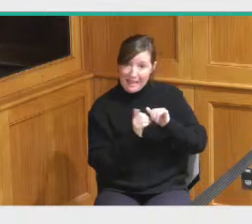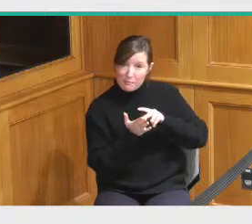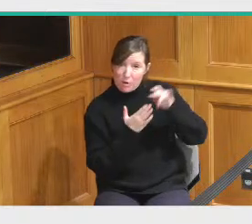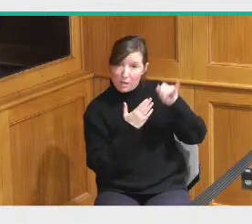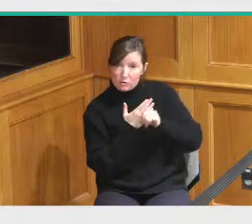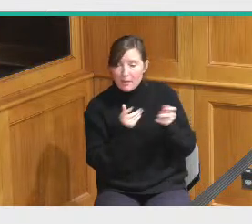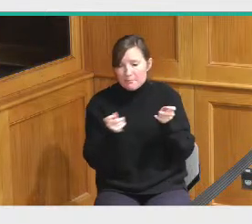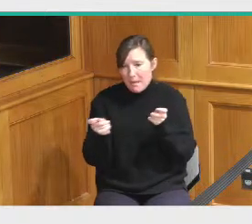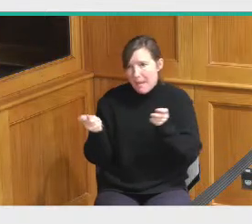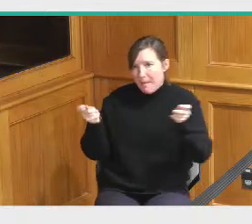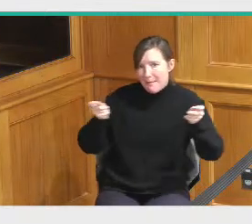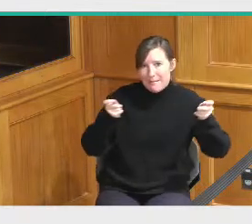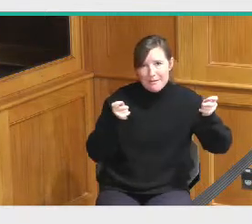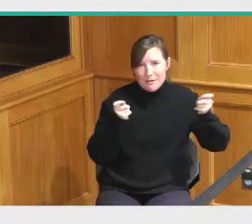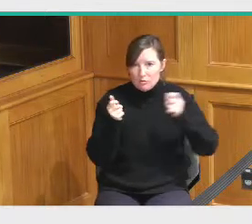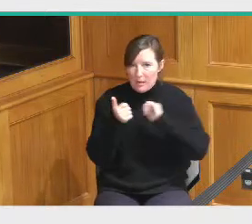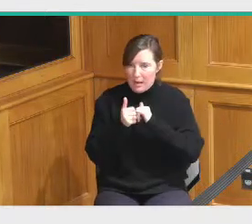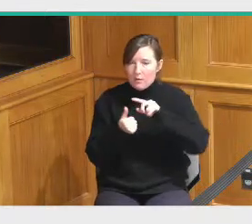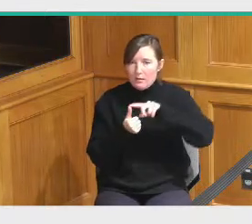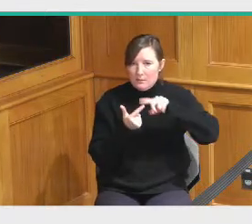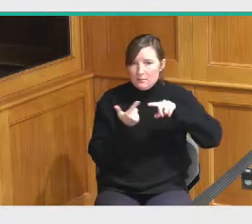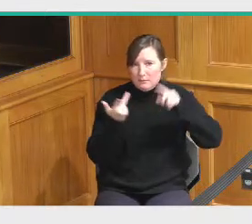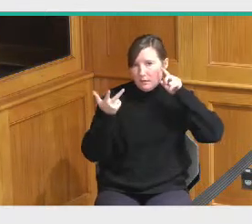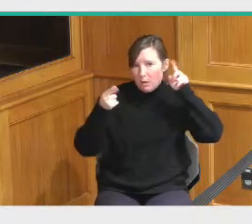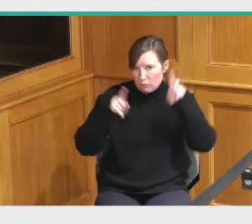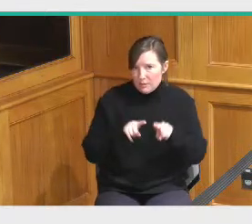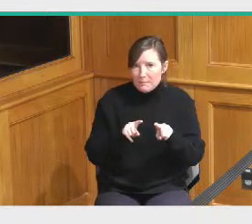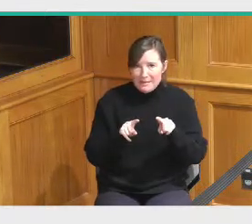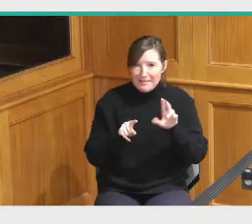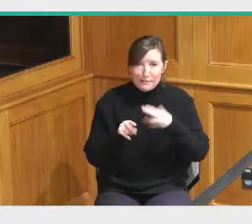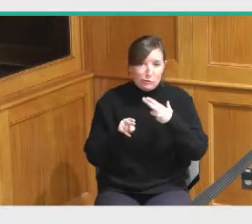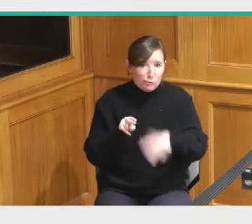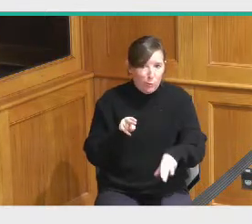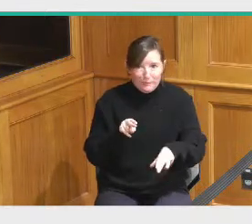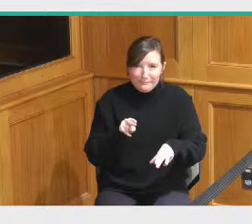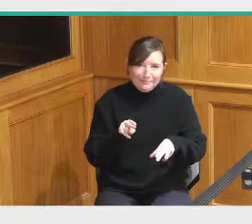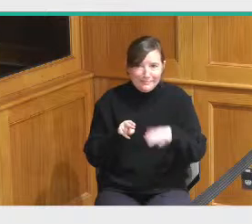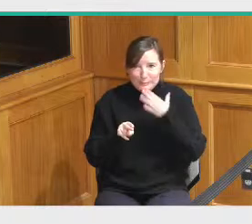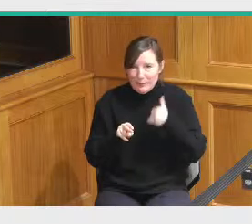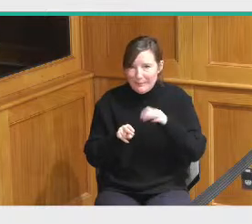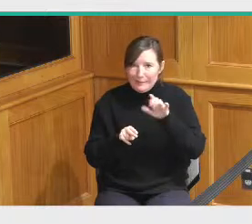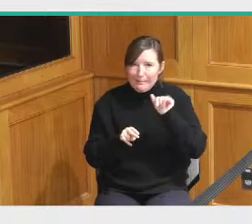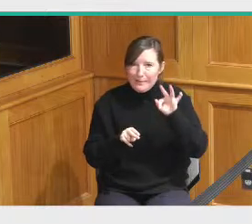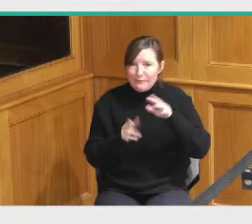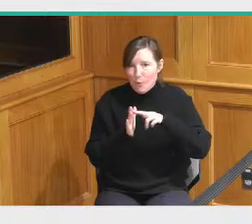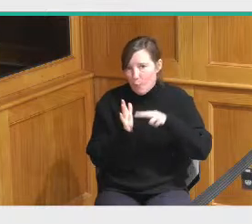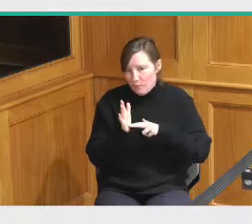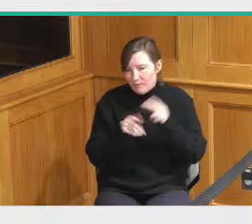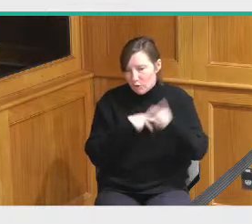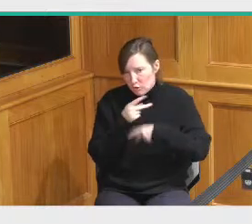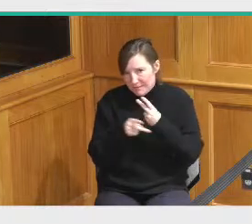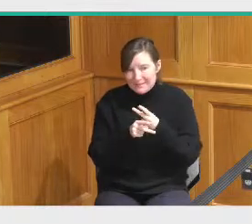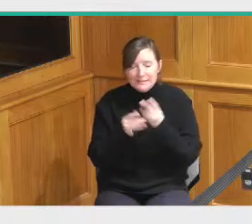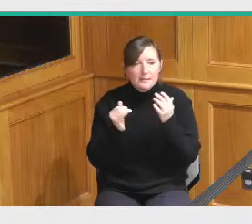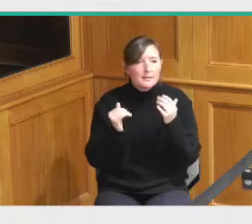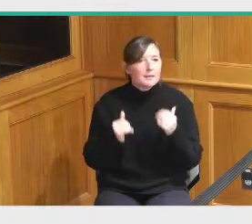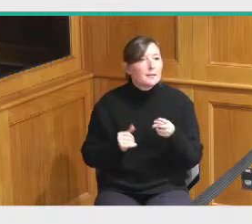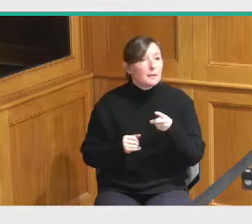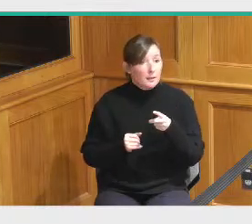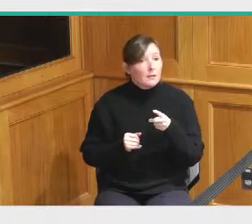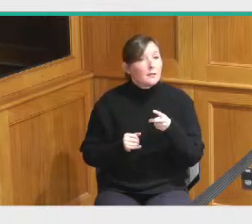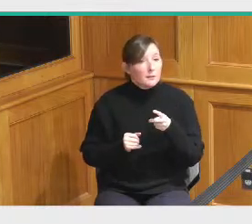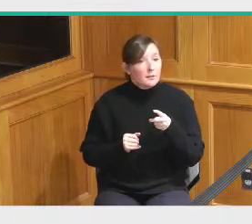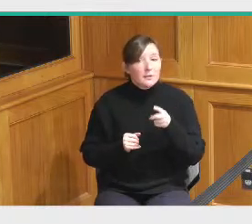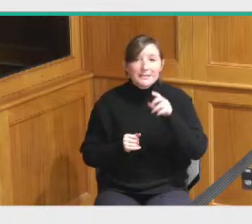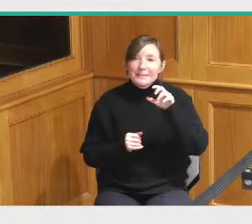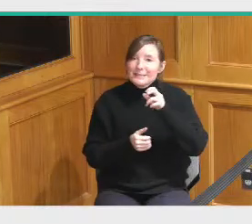be managed. So simply put, that's what the Cliff Notes version, that's what those three agreements do. But I'll walk you through them here.